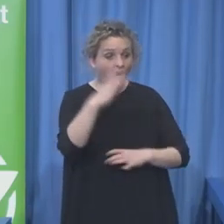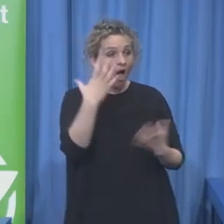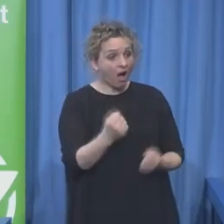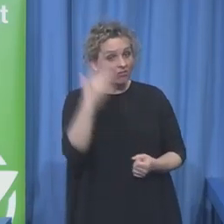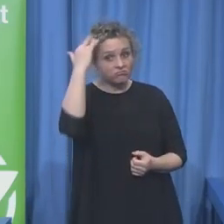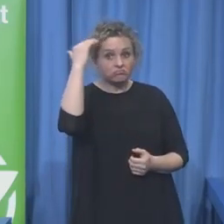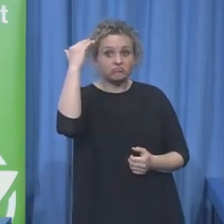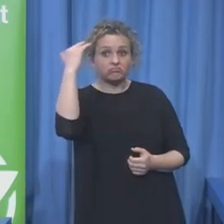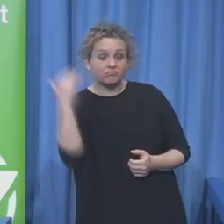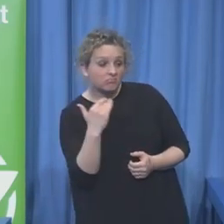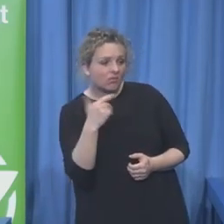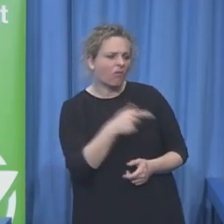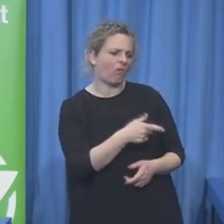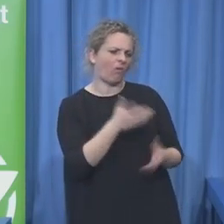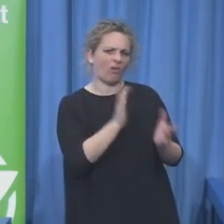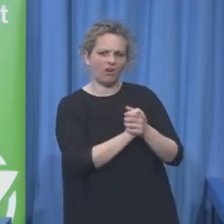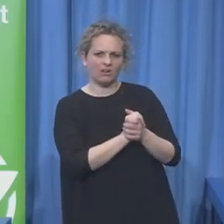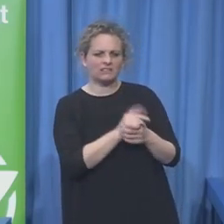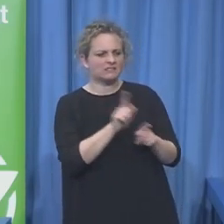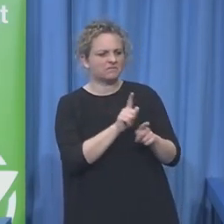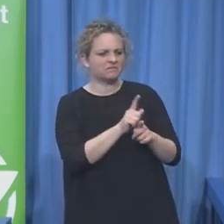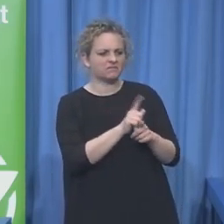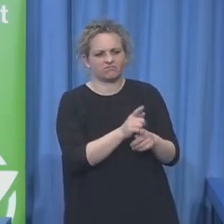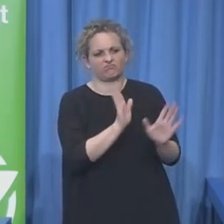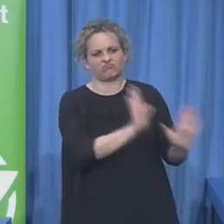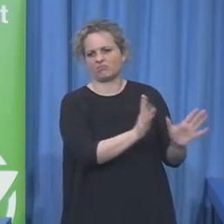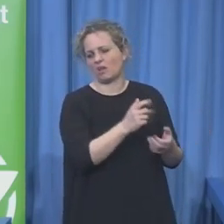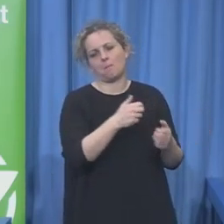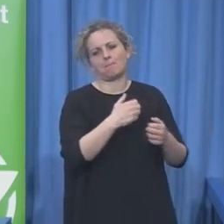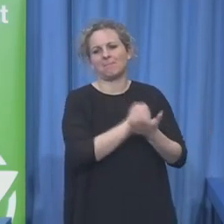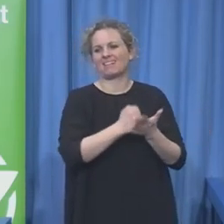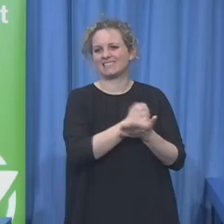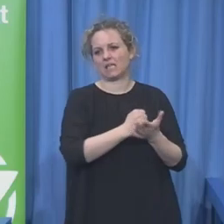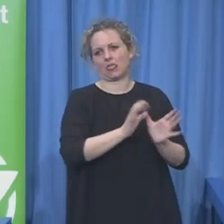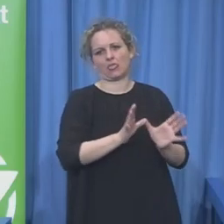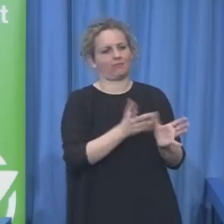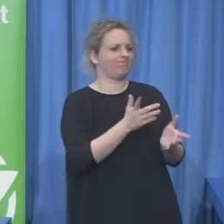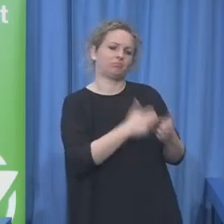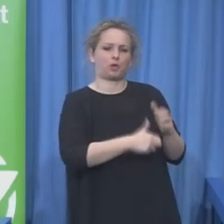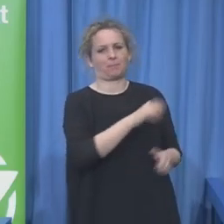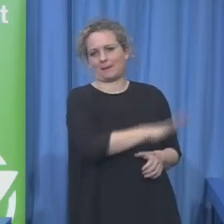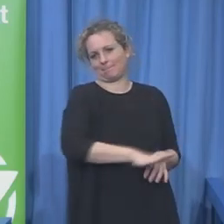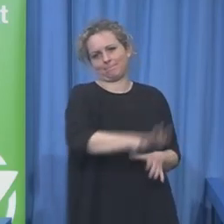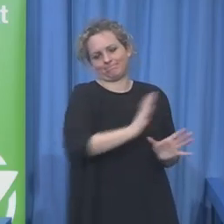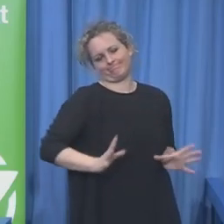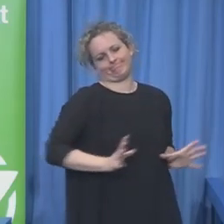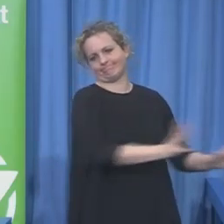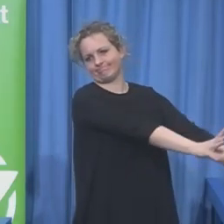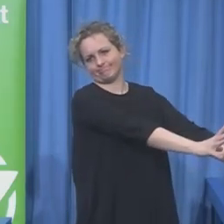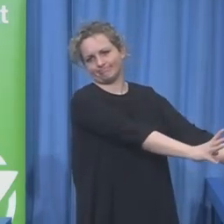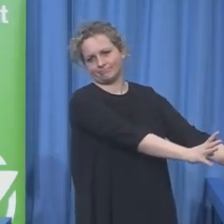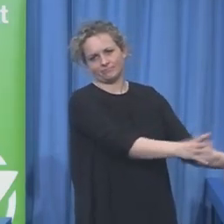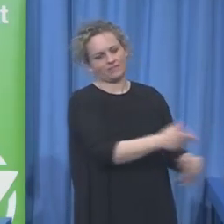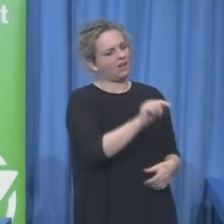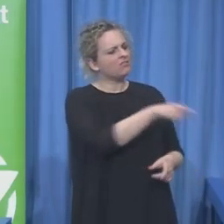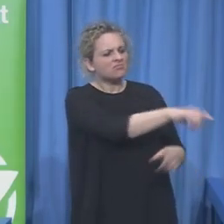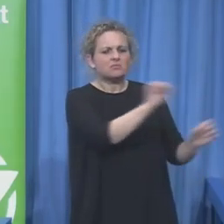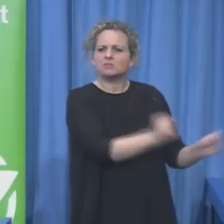need pills. And for these reasons, the employers consider people with